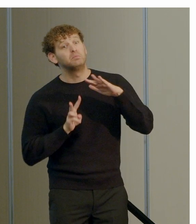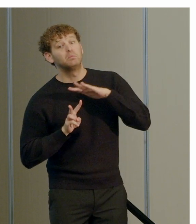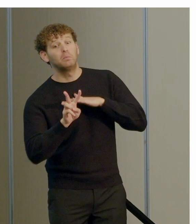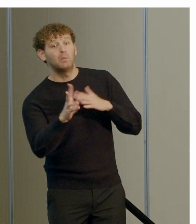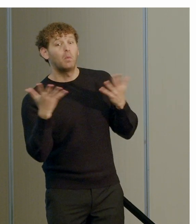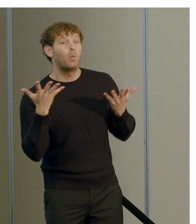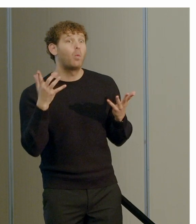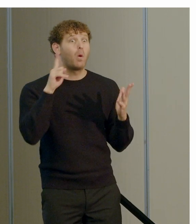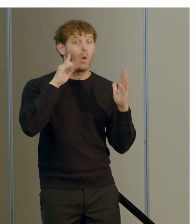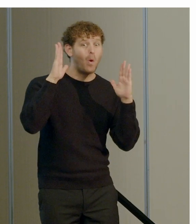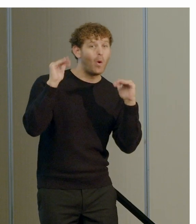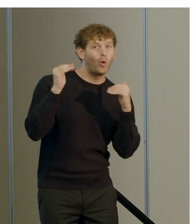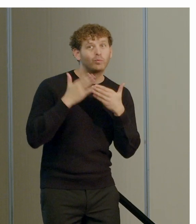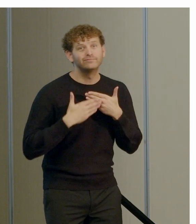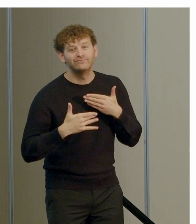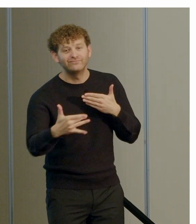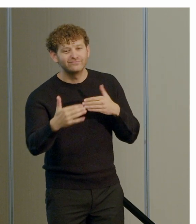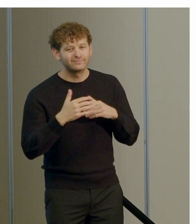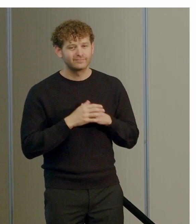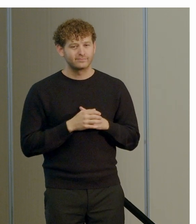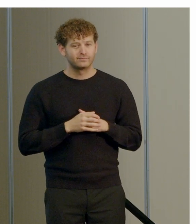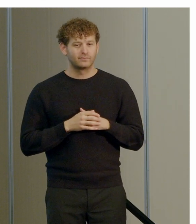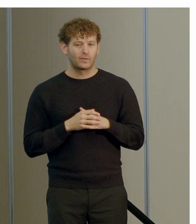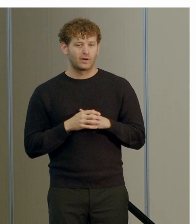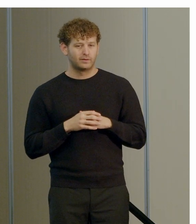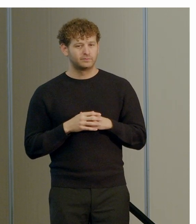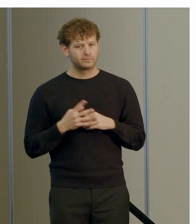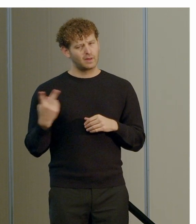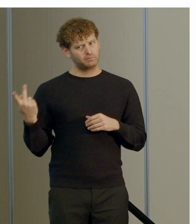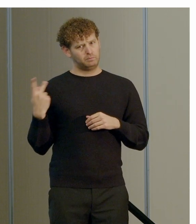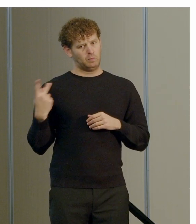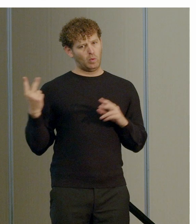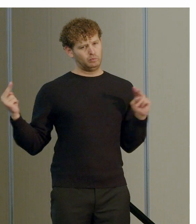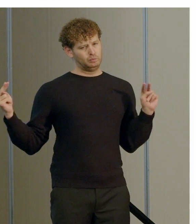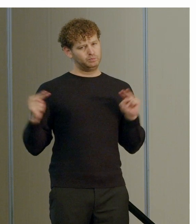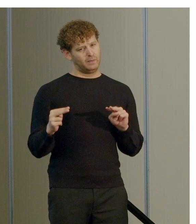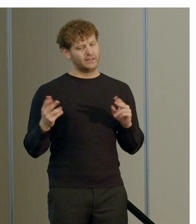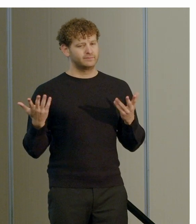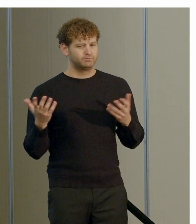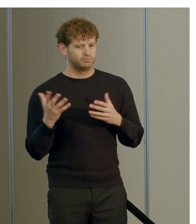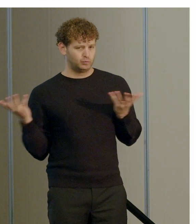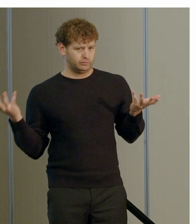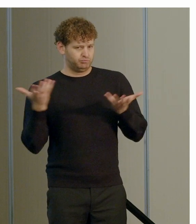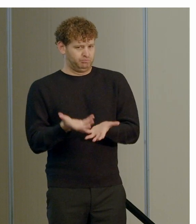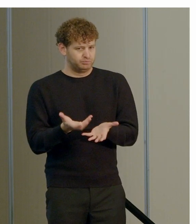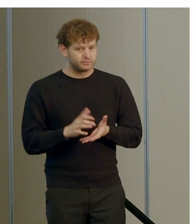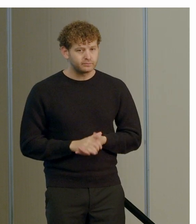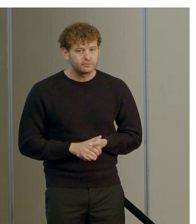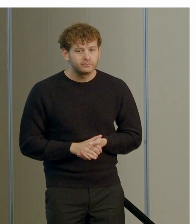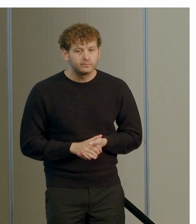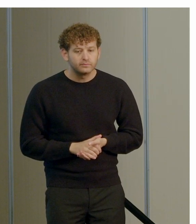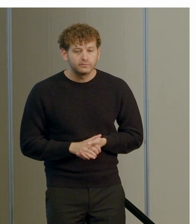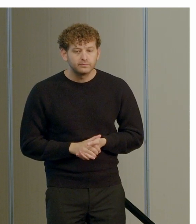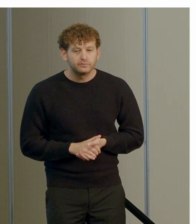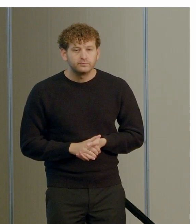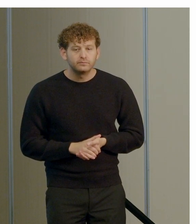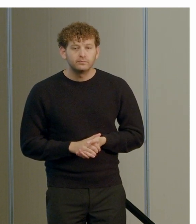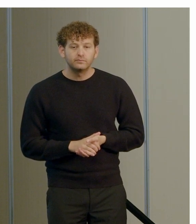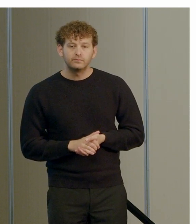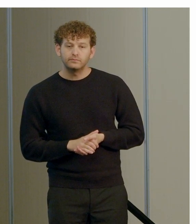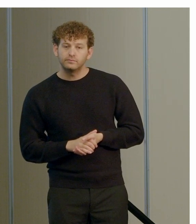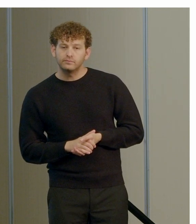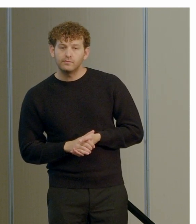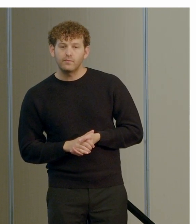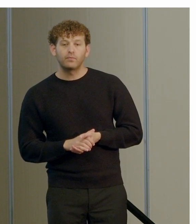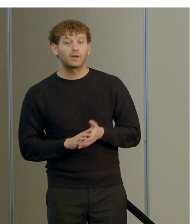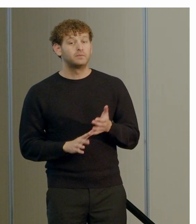perspectives. So when we talk about Washington, D.C., we're just saying the home to most, or at least the current home to most